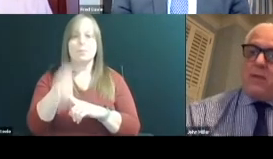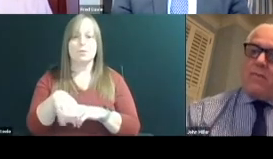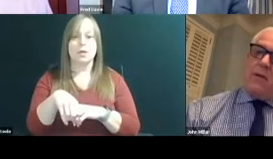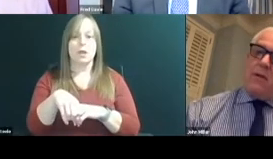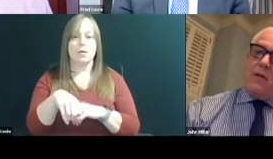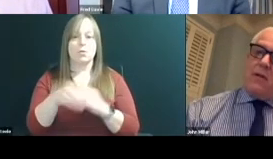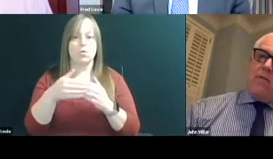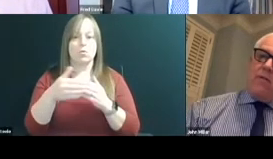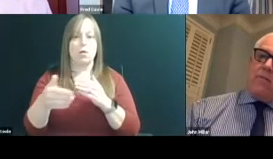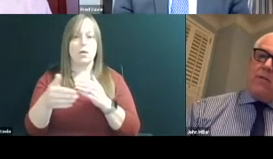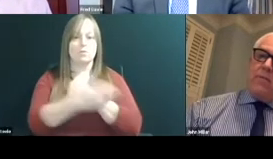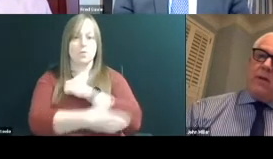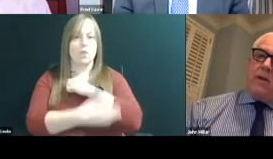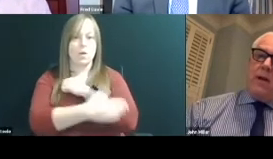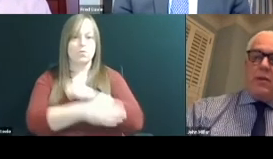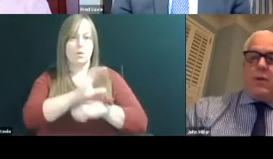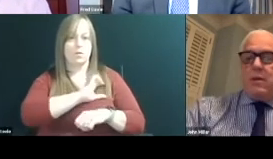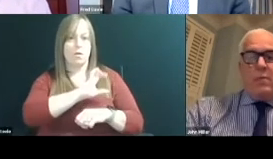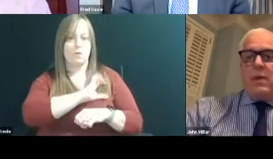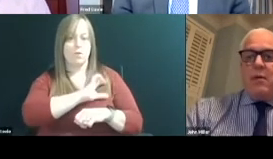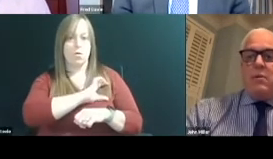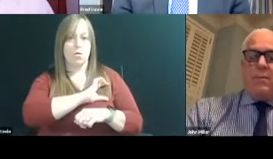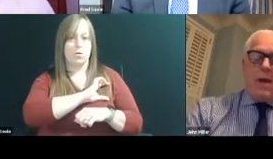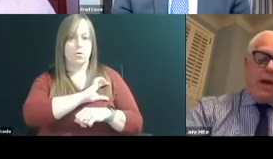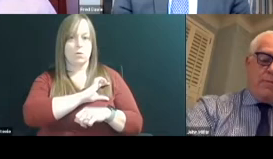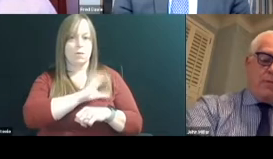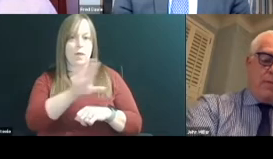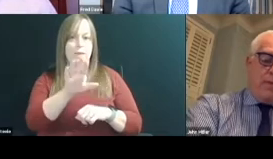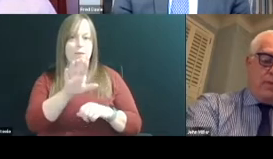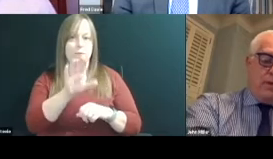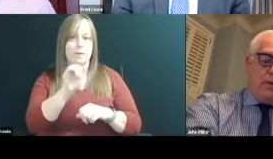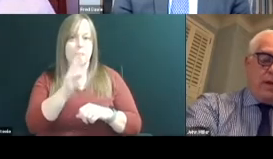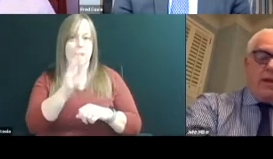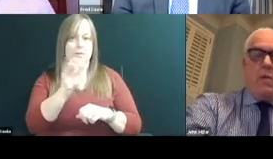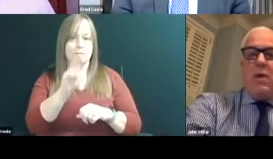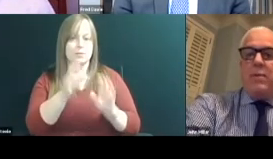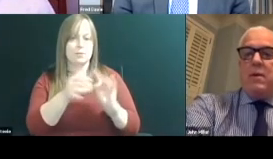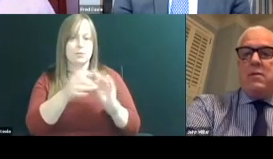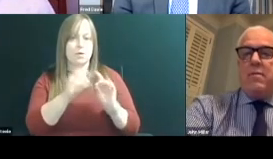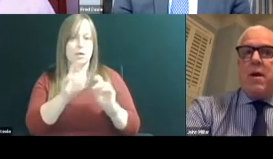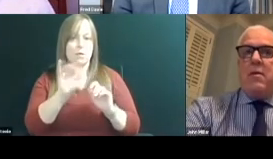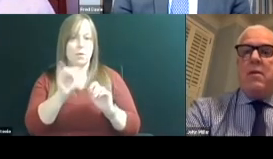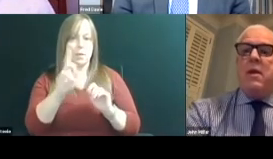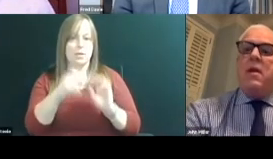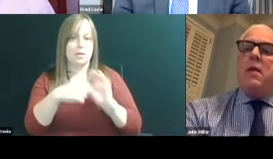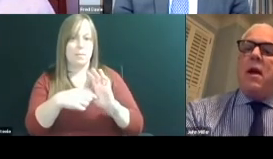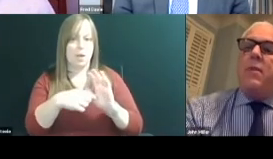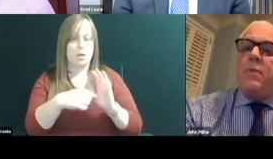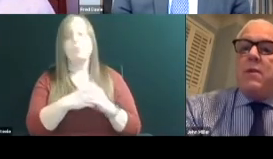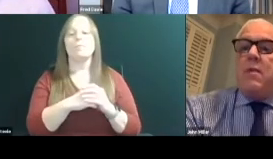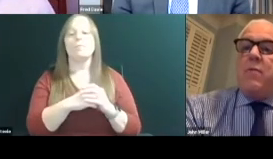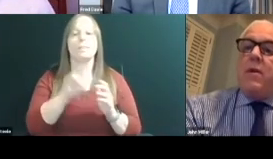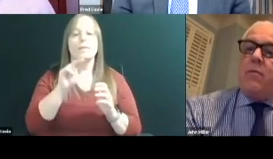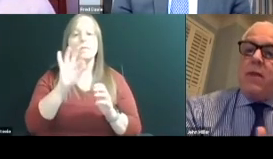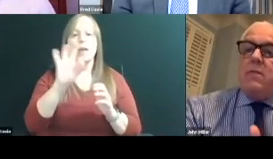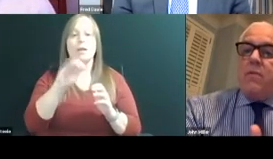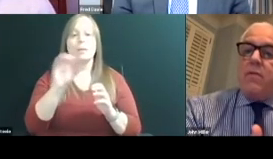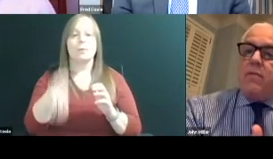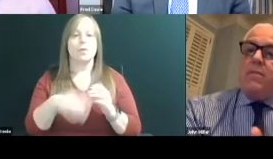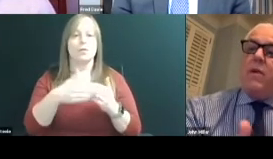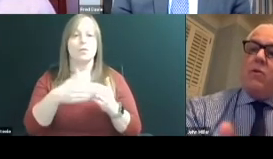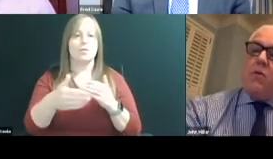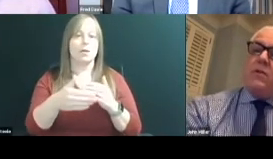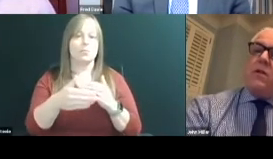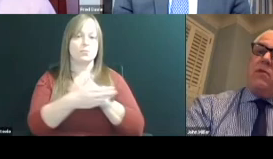the rest of the country's law enforcement, and I think this is what Councilman Adams meant when she said the NYPD is the model, 90% of what the rest of